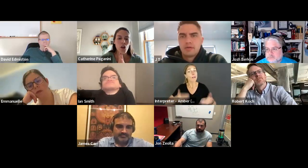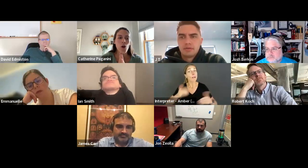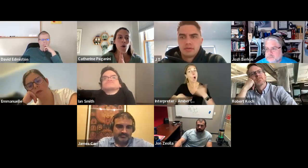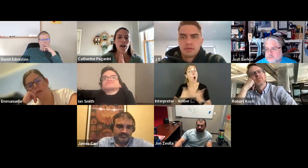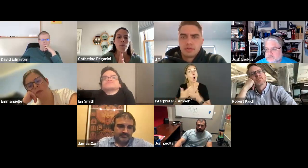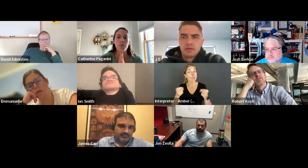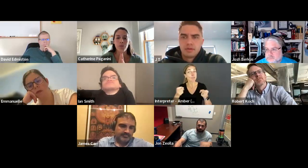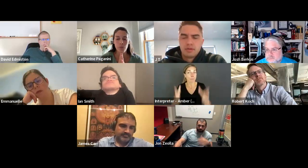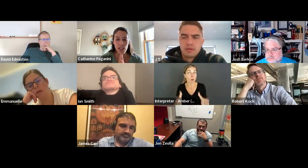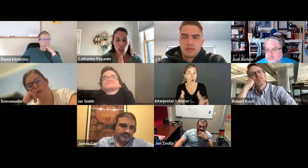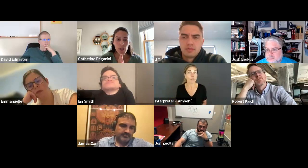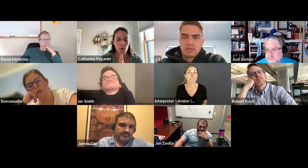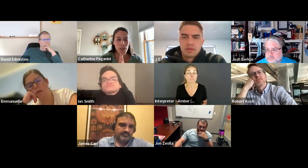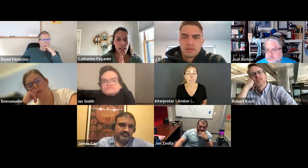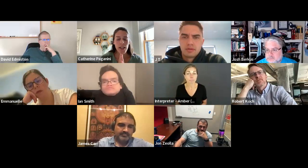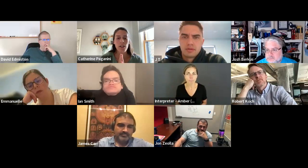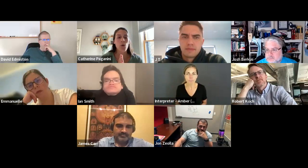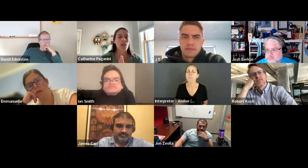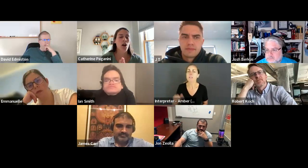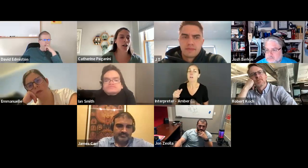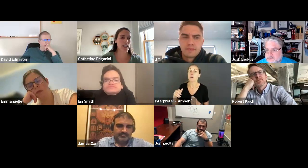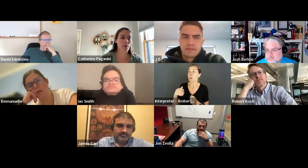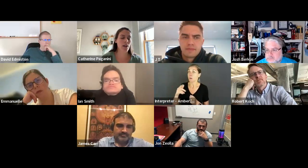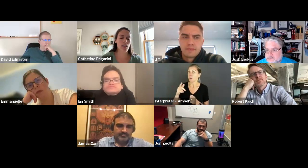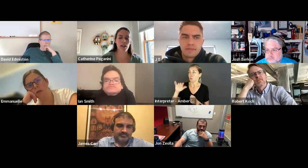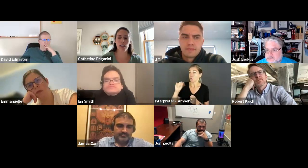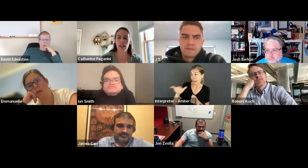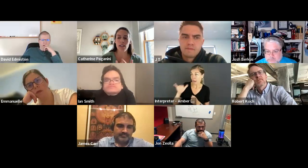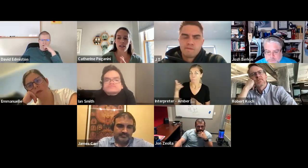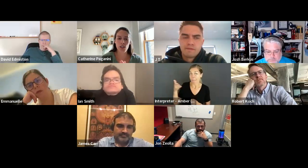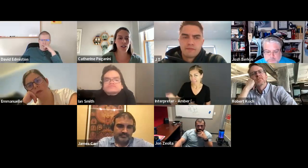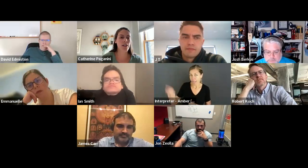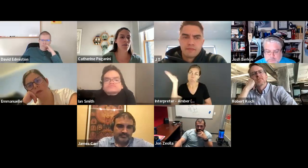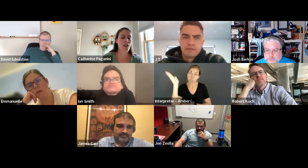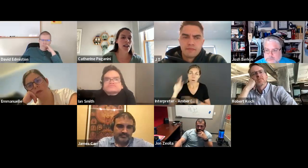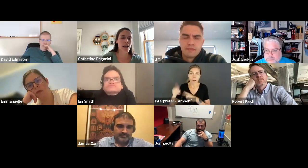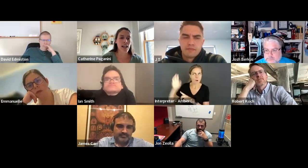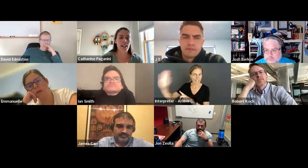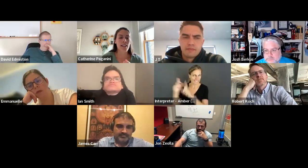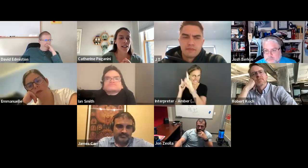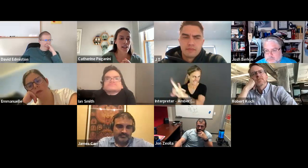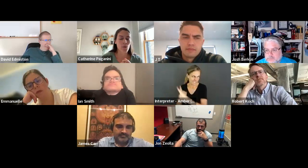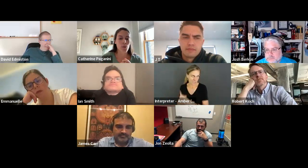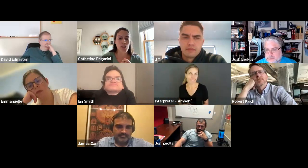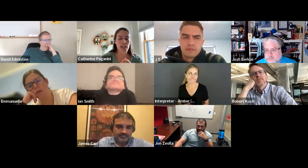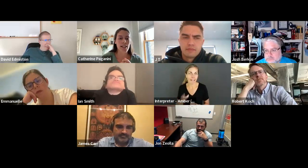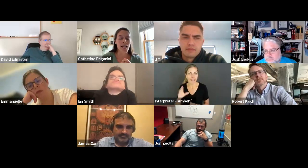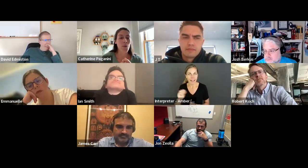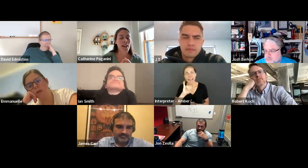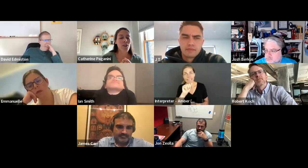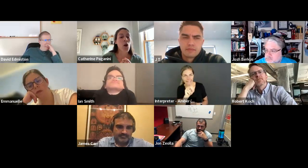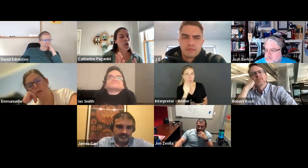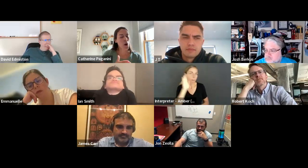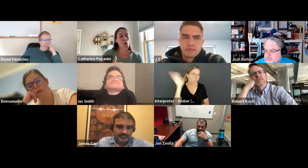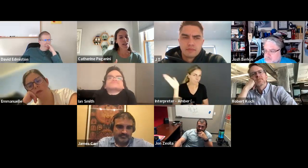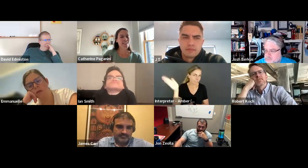And so Jay would be there as well talking about his initiative, and Ian would present like